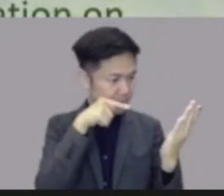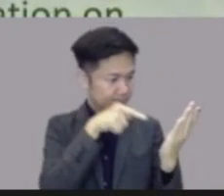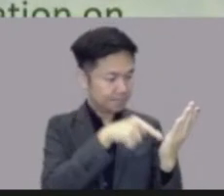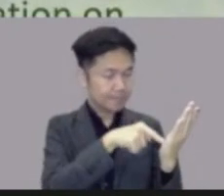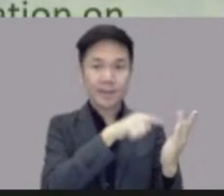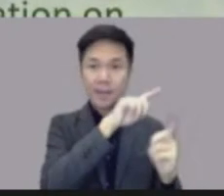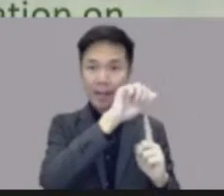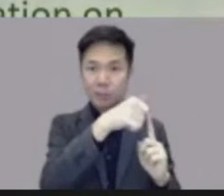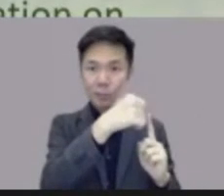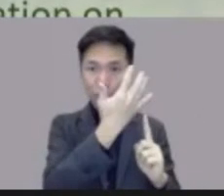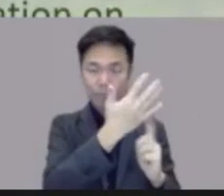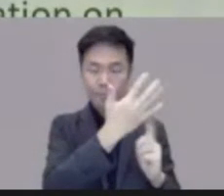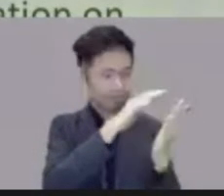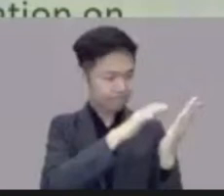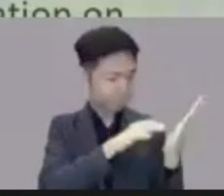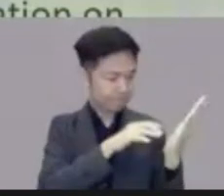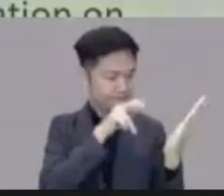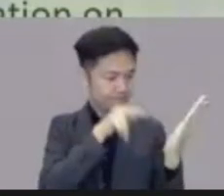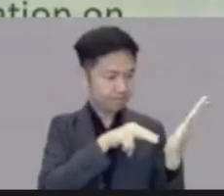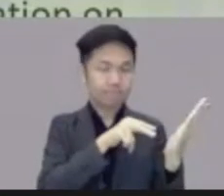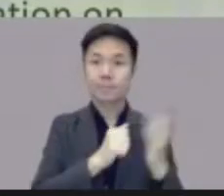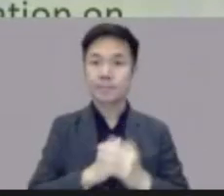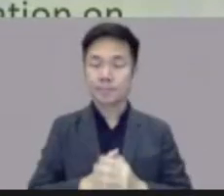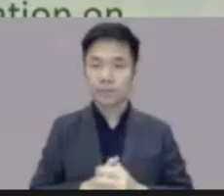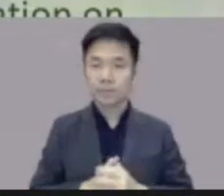documents of the commission